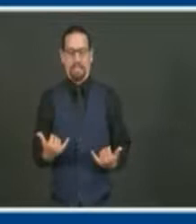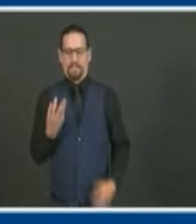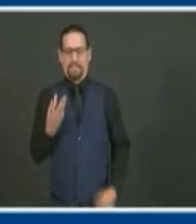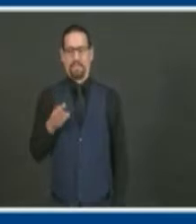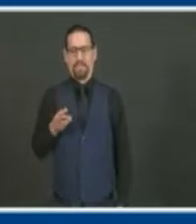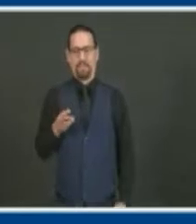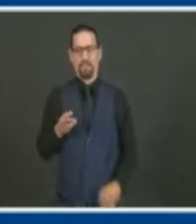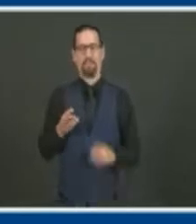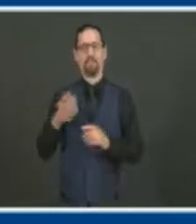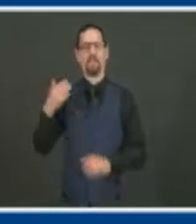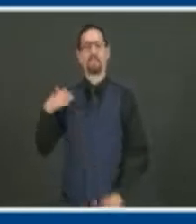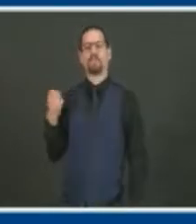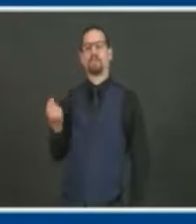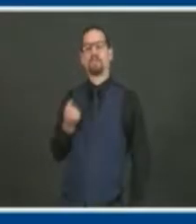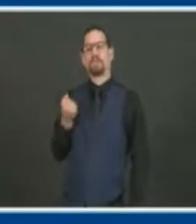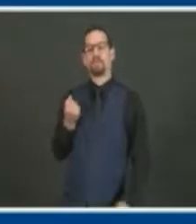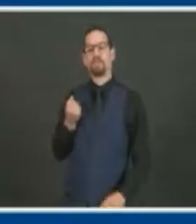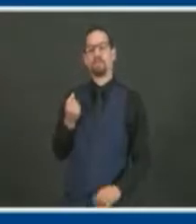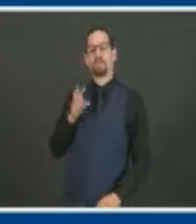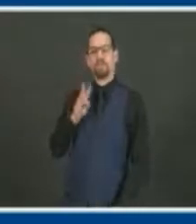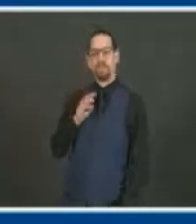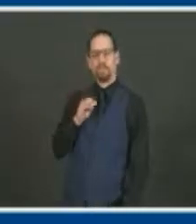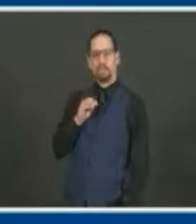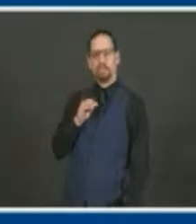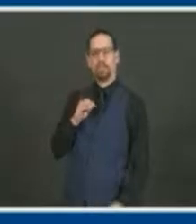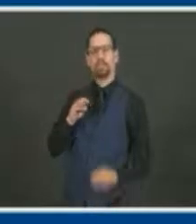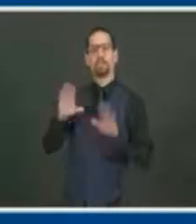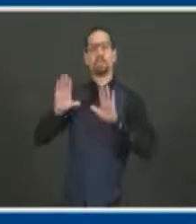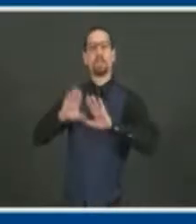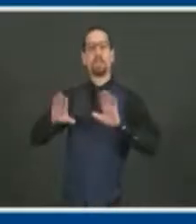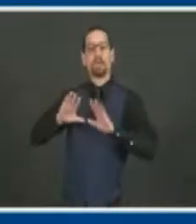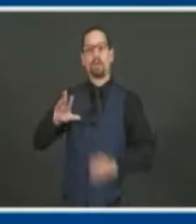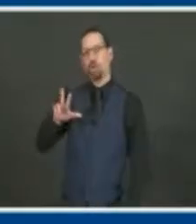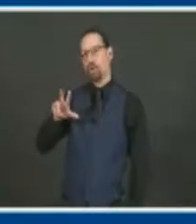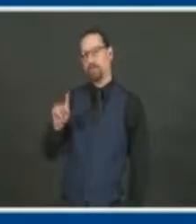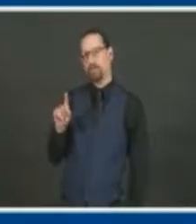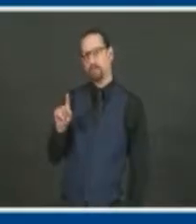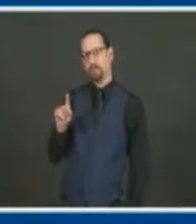and Sunday were 60 and 31, respectively.